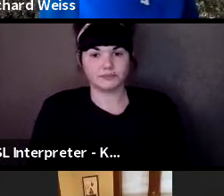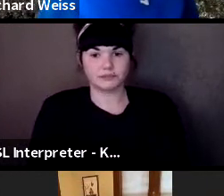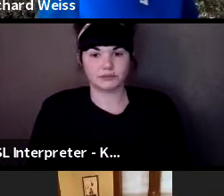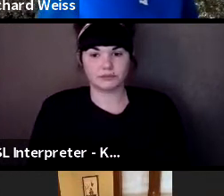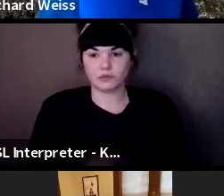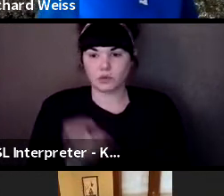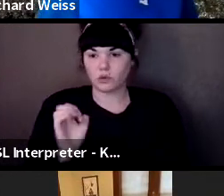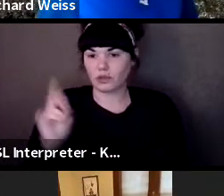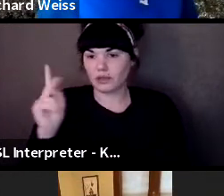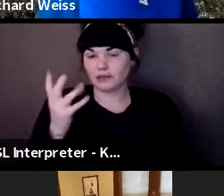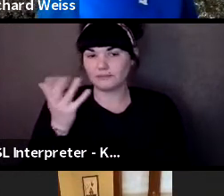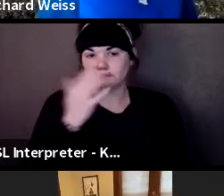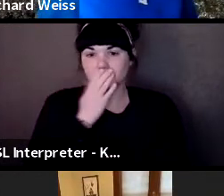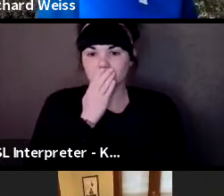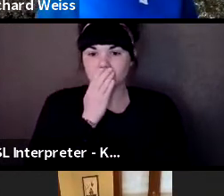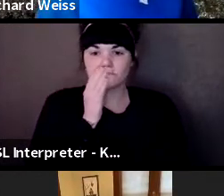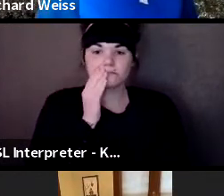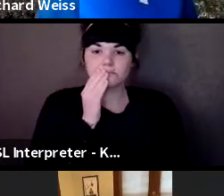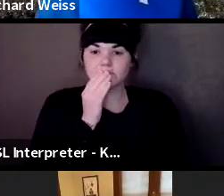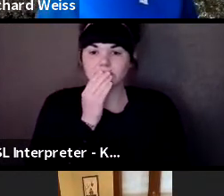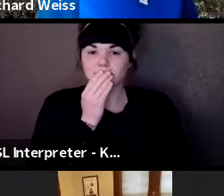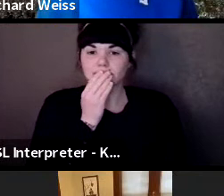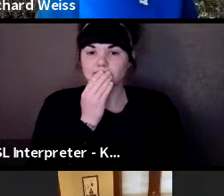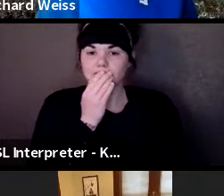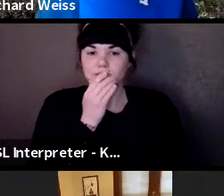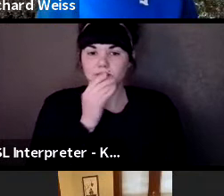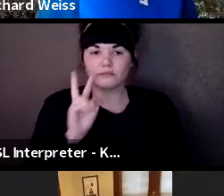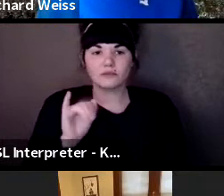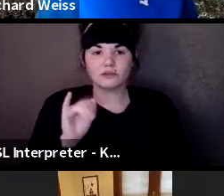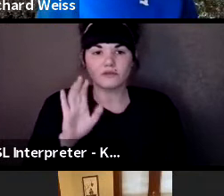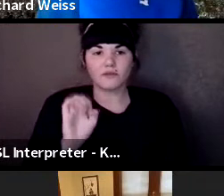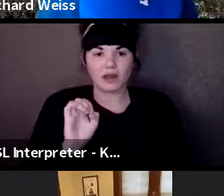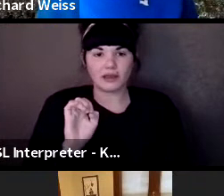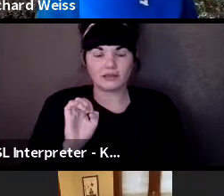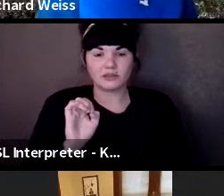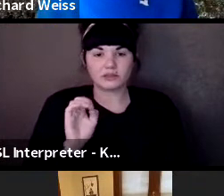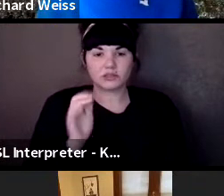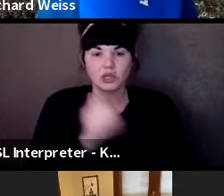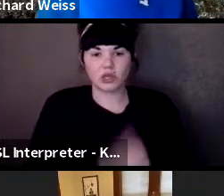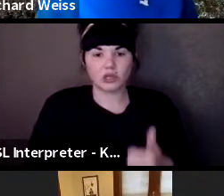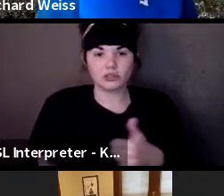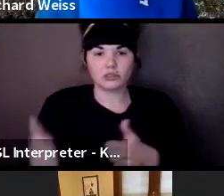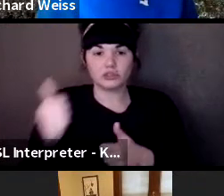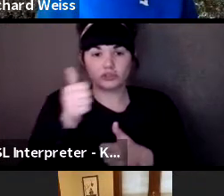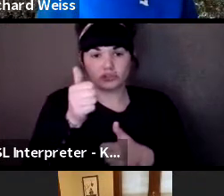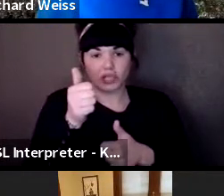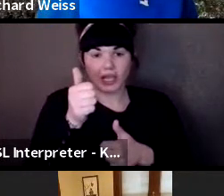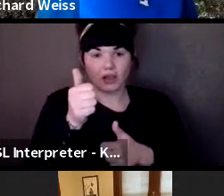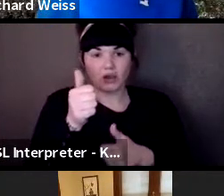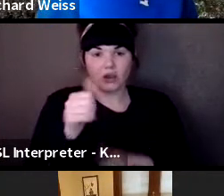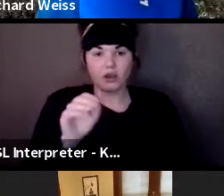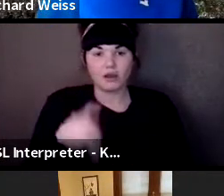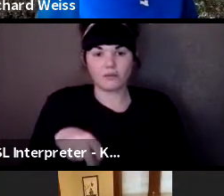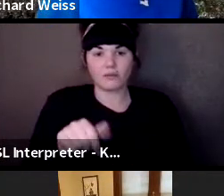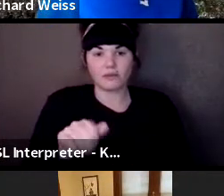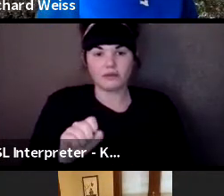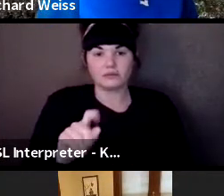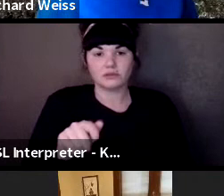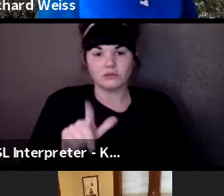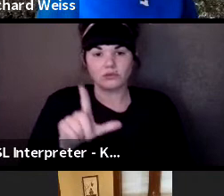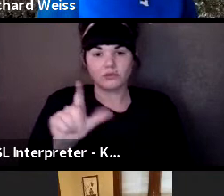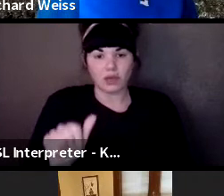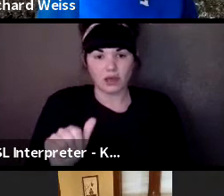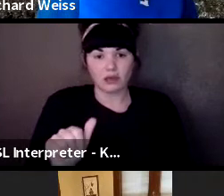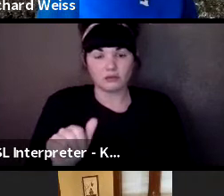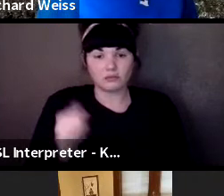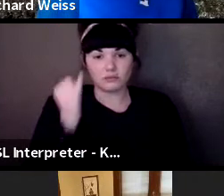Okay, Vice Chair Zatella, if there's any questions for Sarah by the commission, we want to give them that opportunity to do so